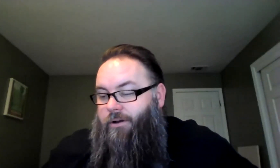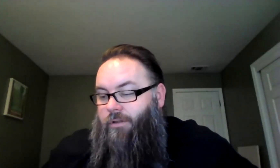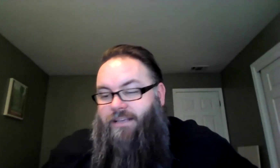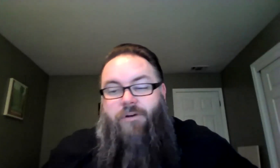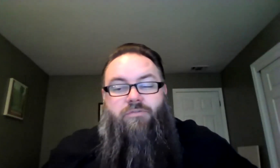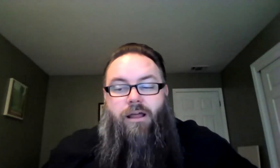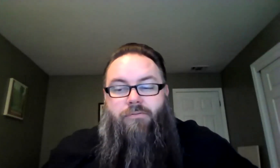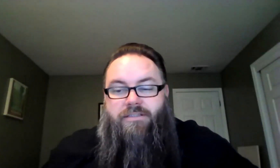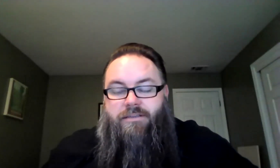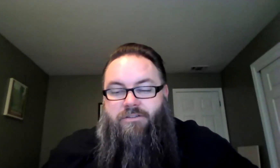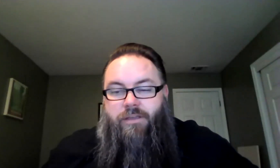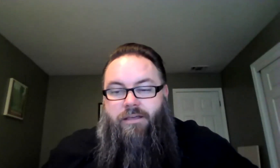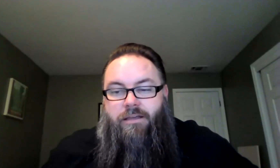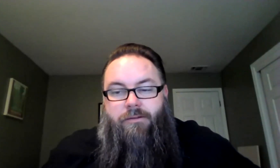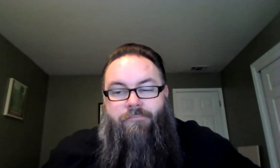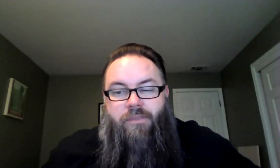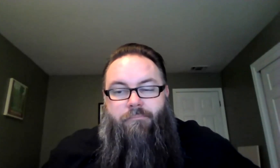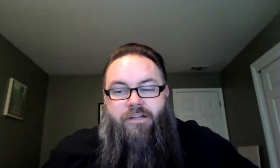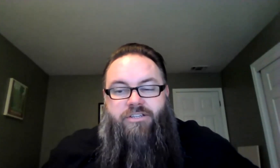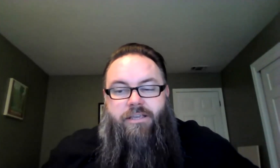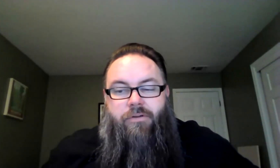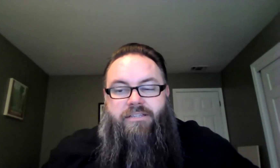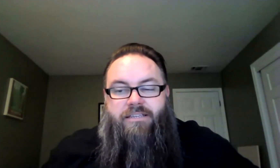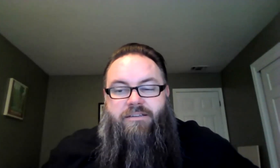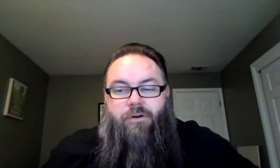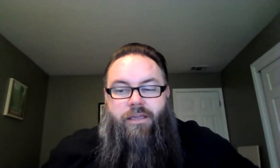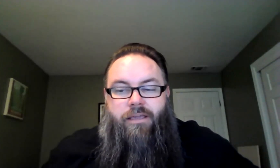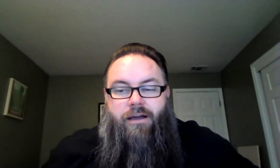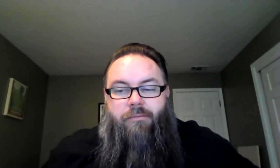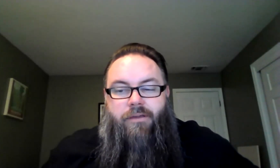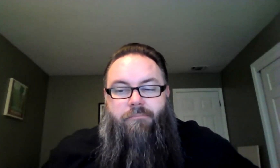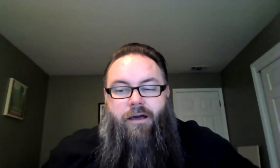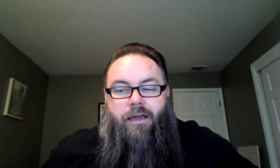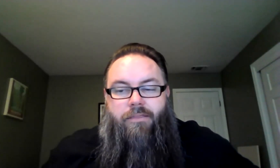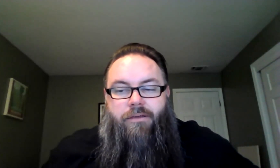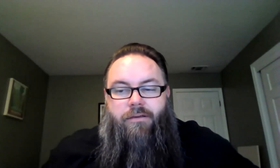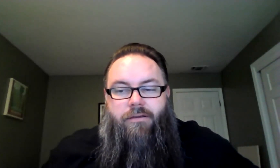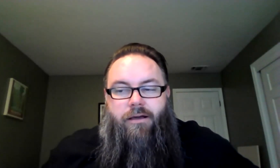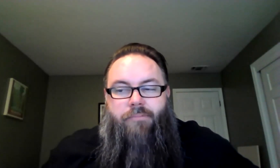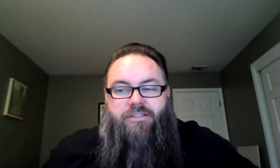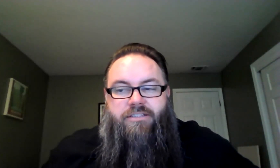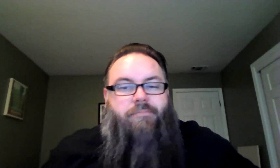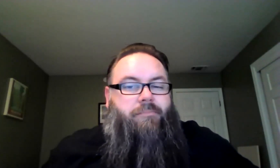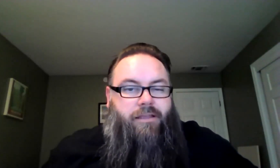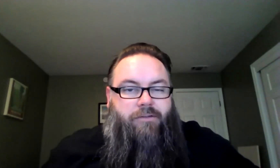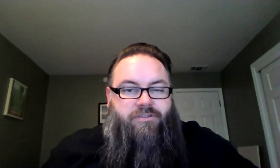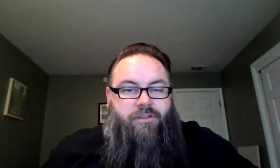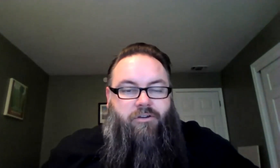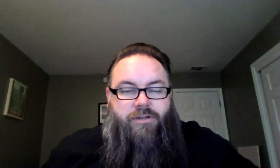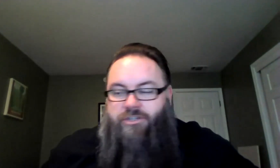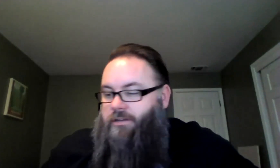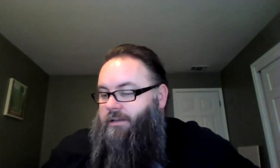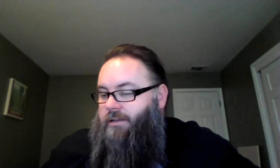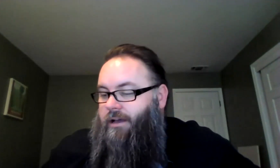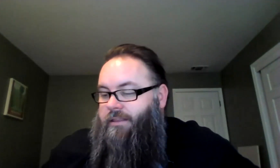up, I know, last month when I was doing the budget hearing testimony by the budget subcommittee. That was certainly